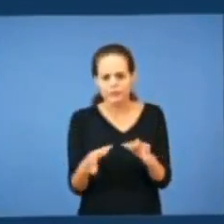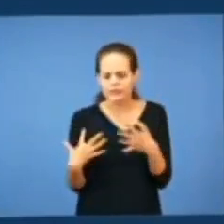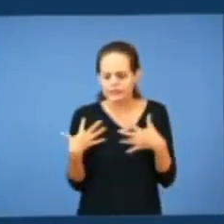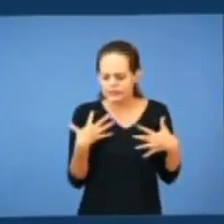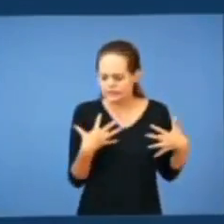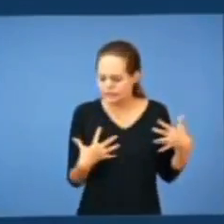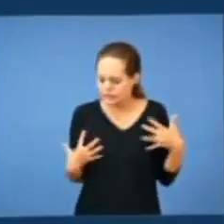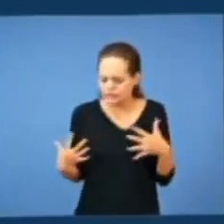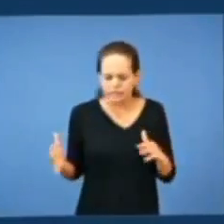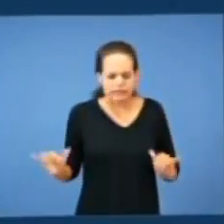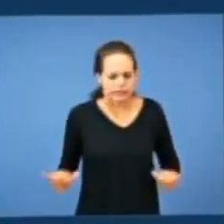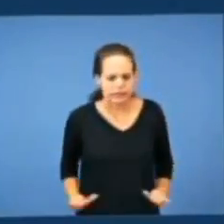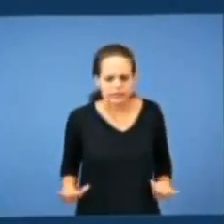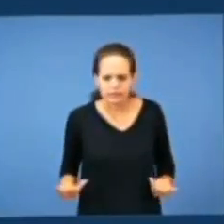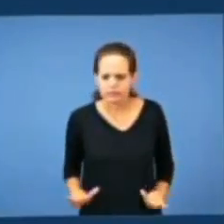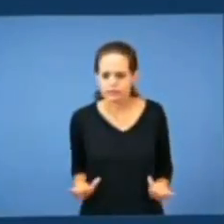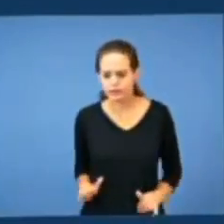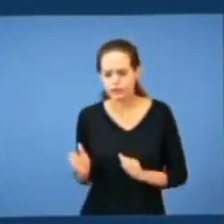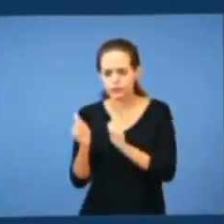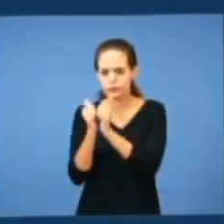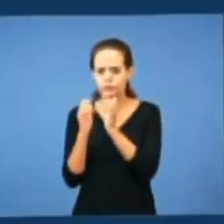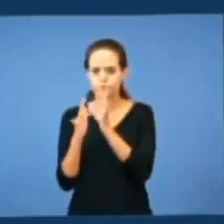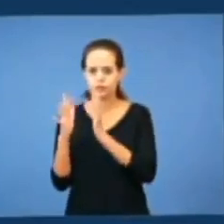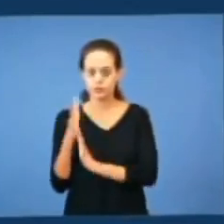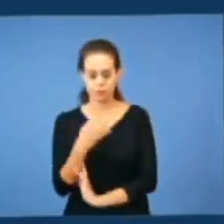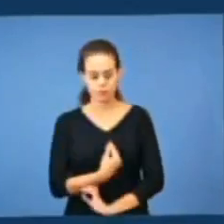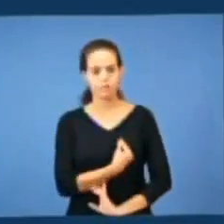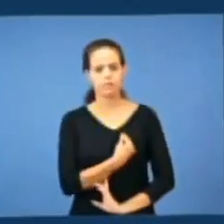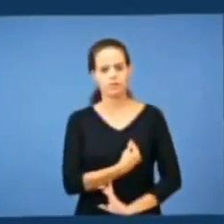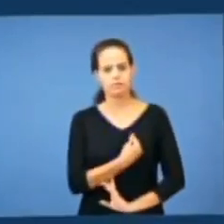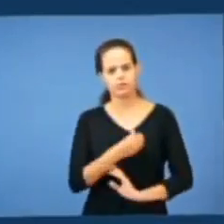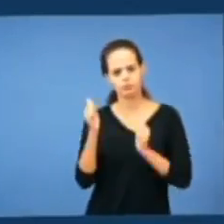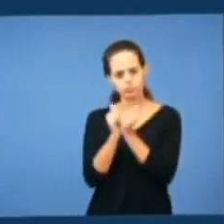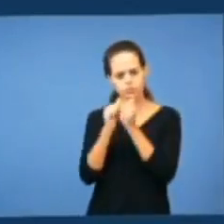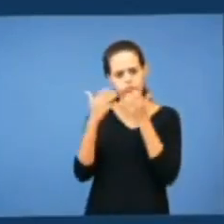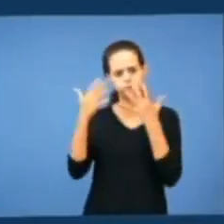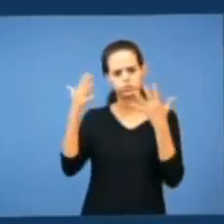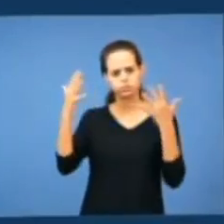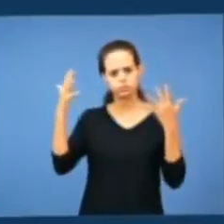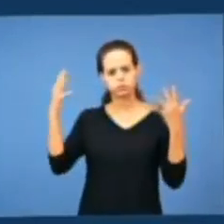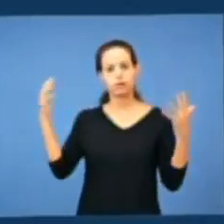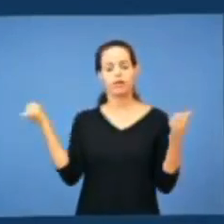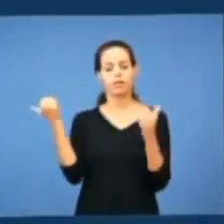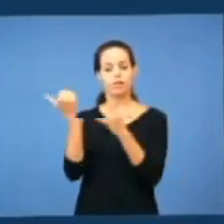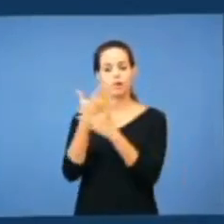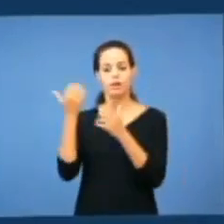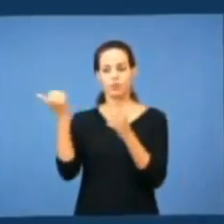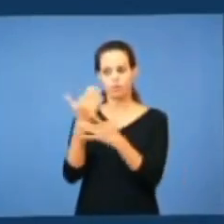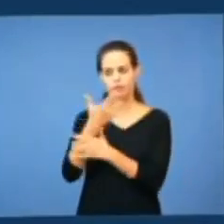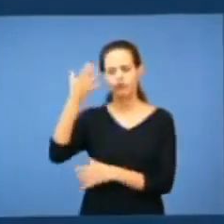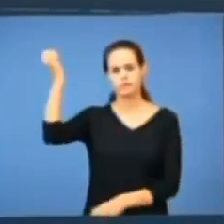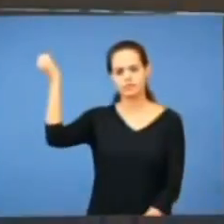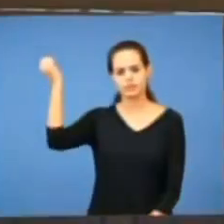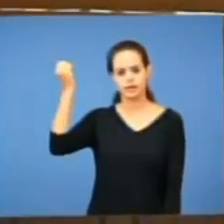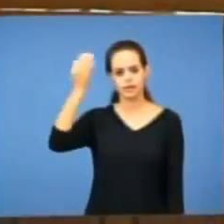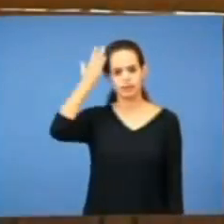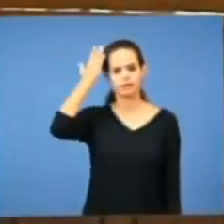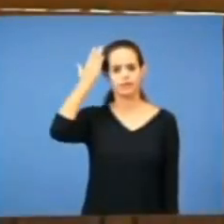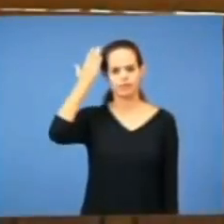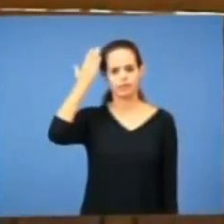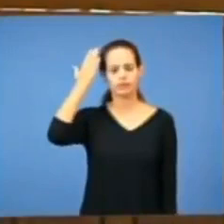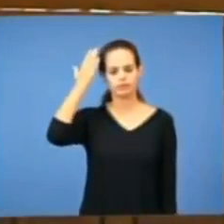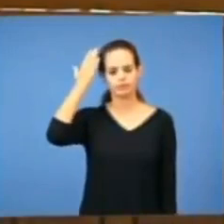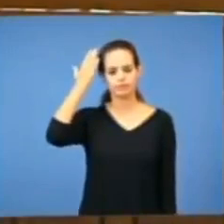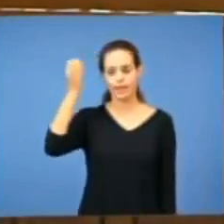of the suffering of Christ, and also a partaker of the glory that will be revealed. Revealed here